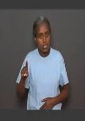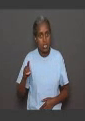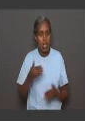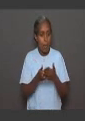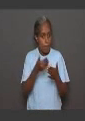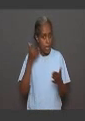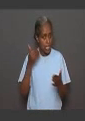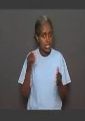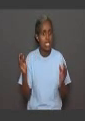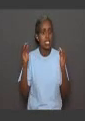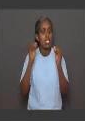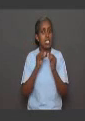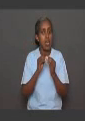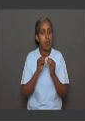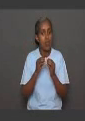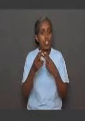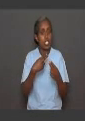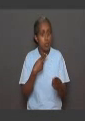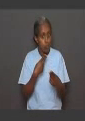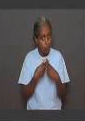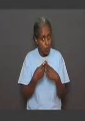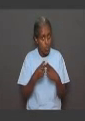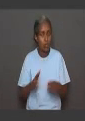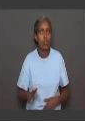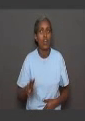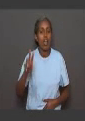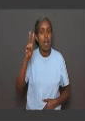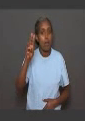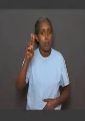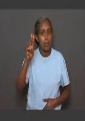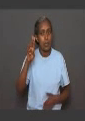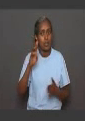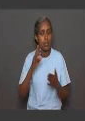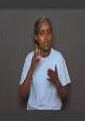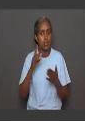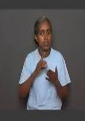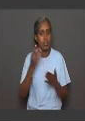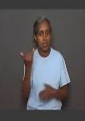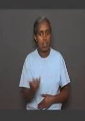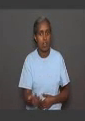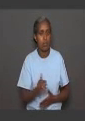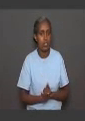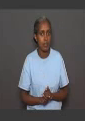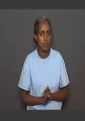diagonals minus the sum of the products of the up diagonals.